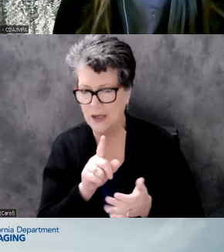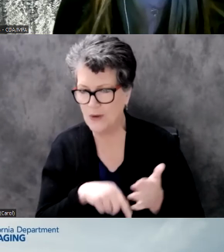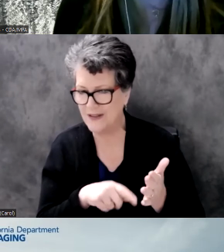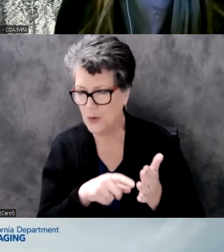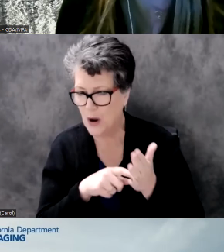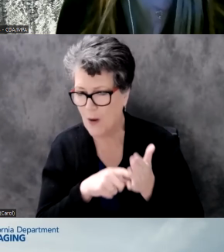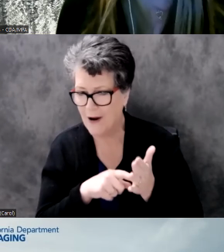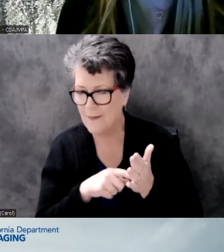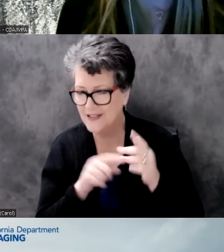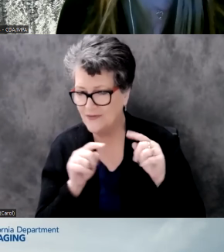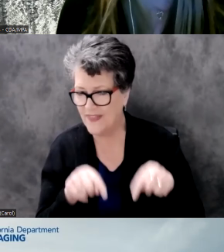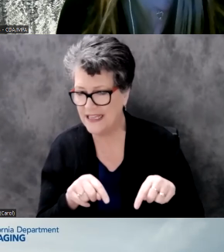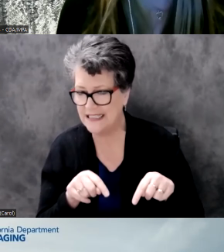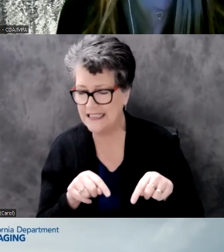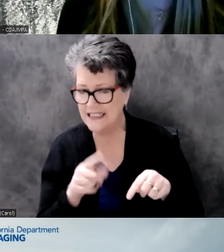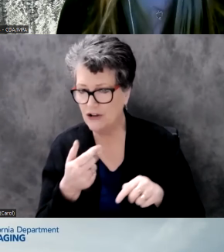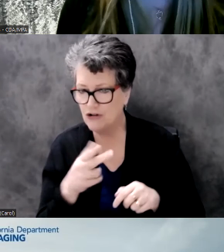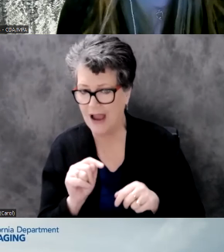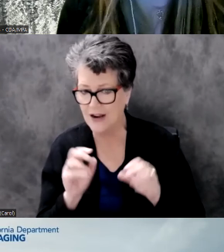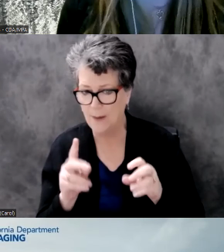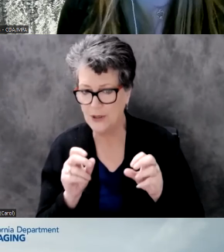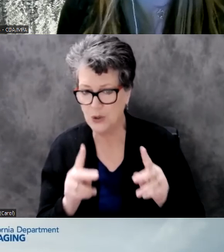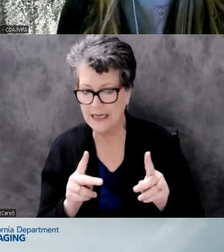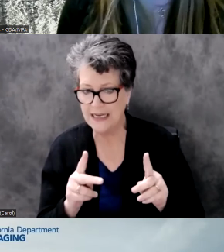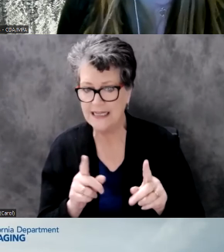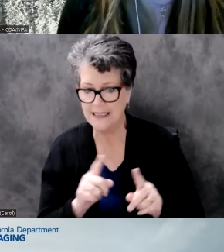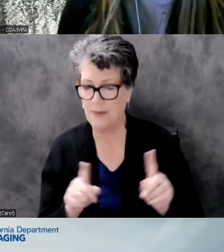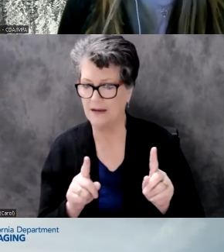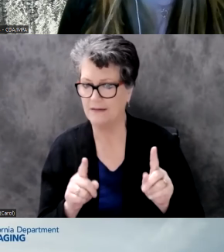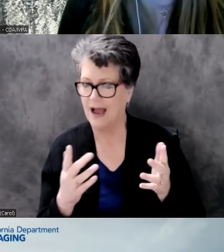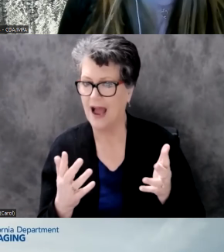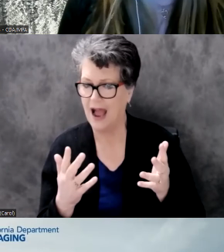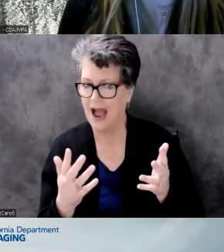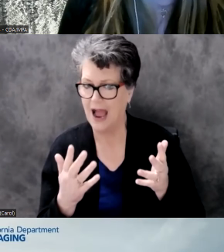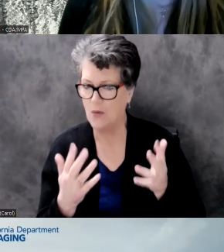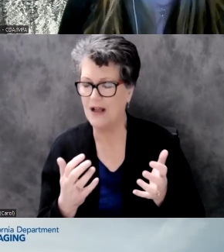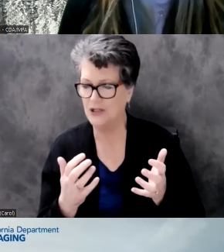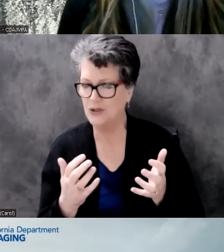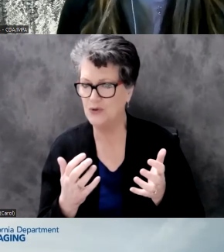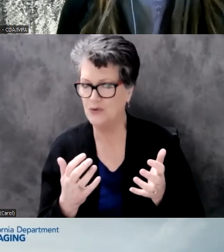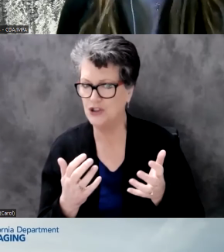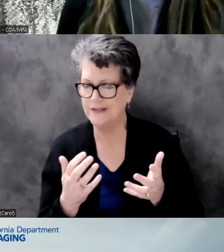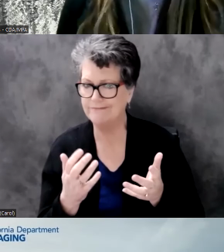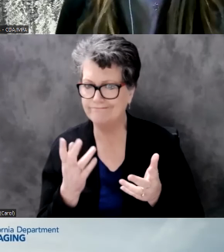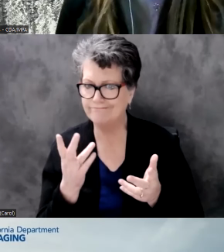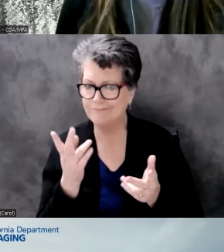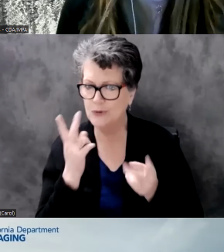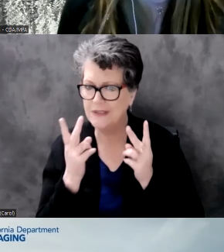are for this grant opportunity, but I would like to express it and just see how